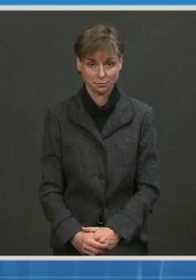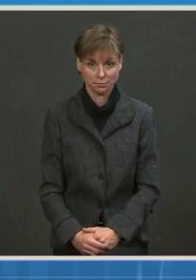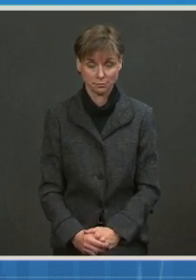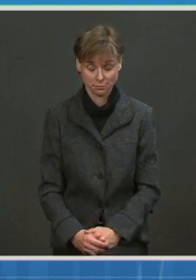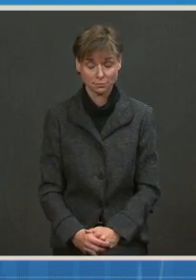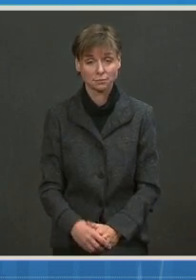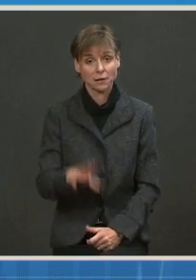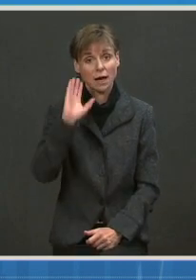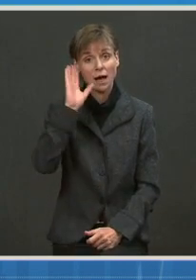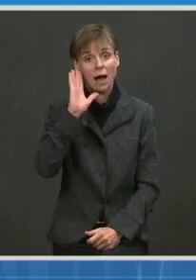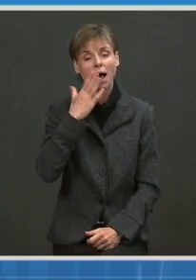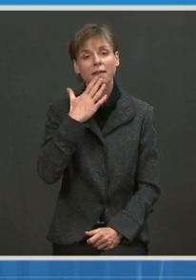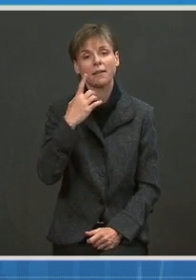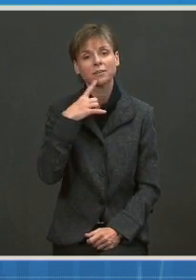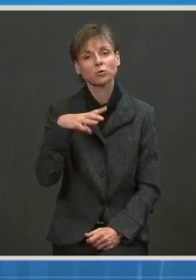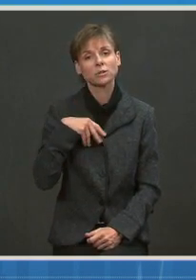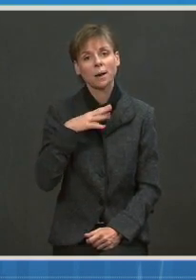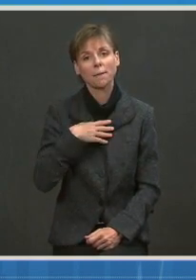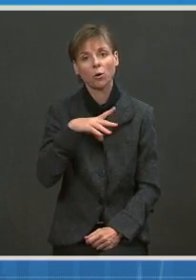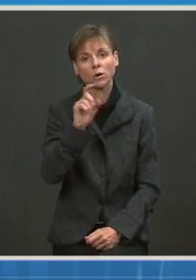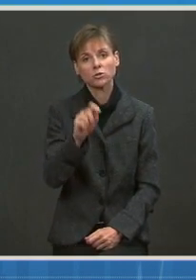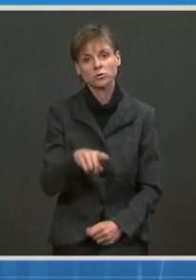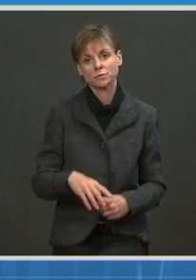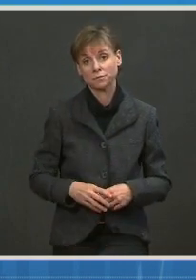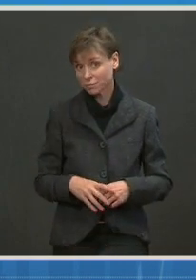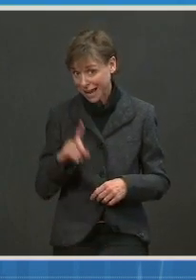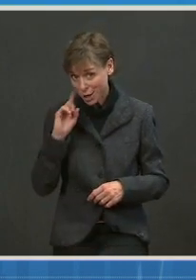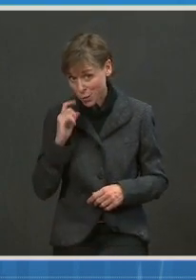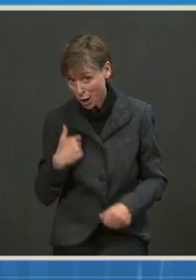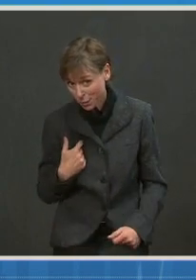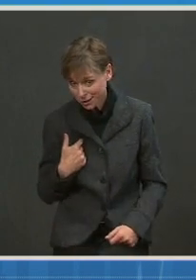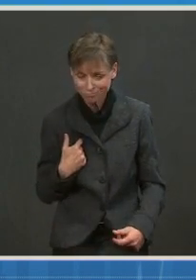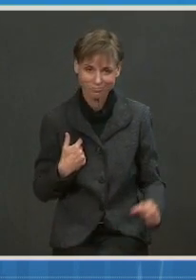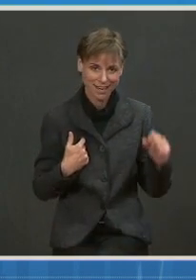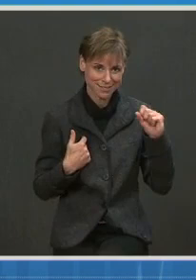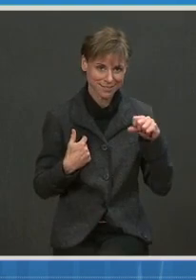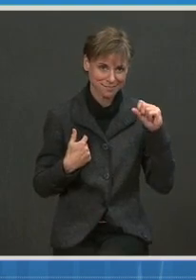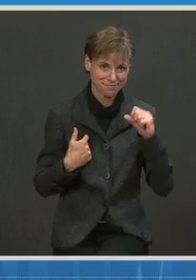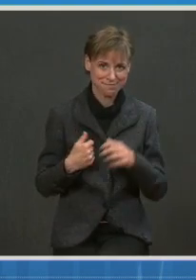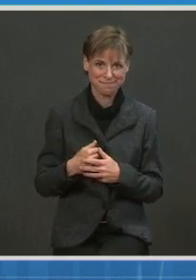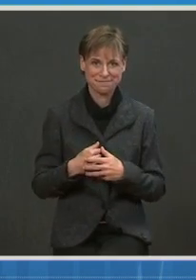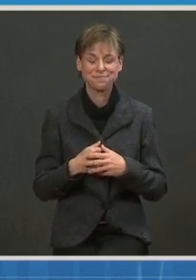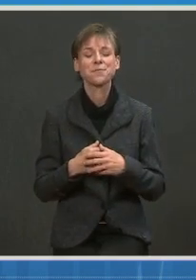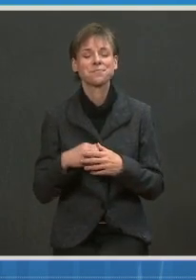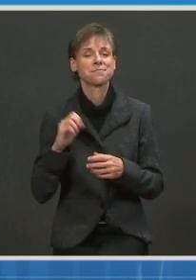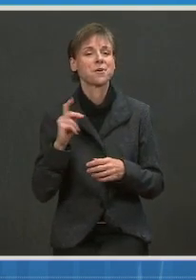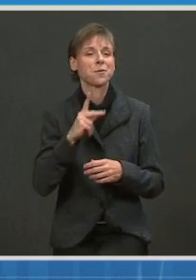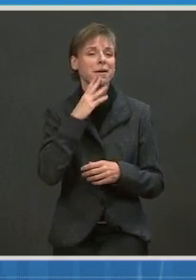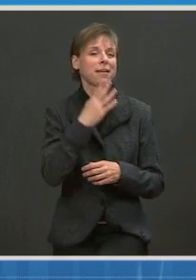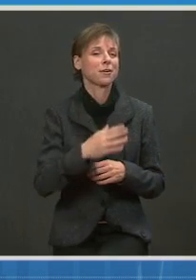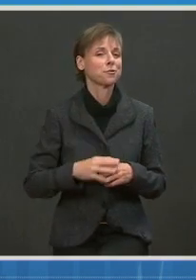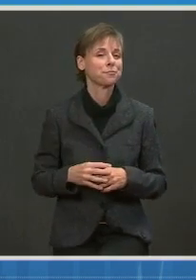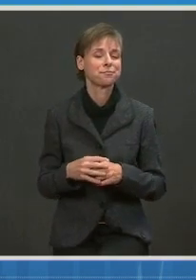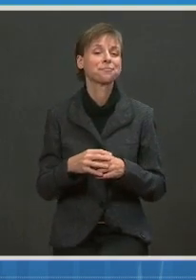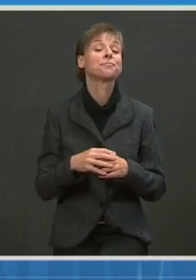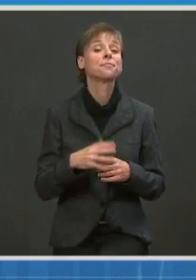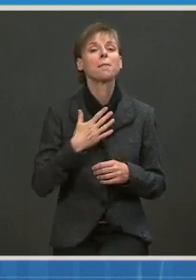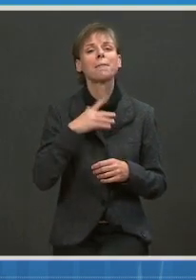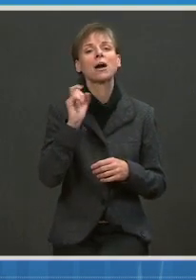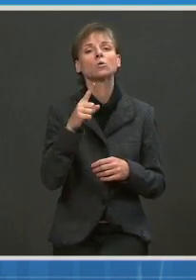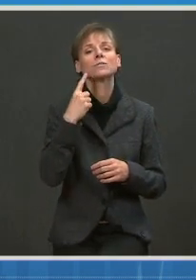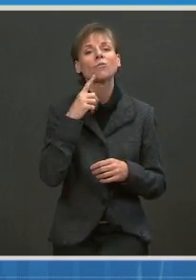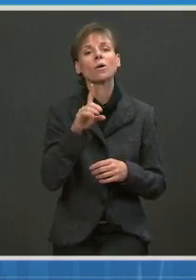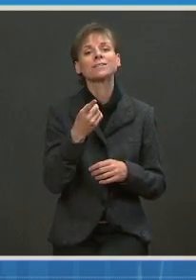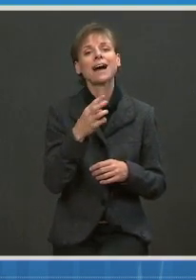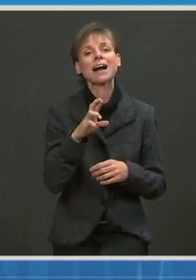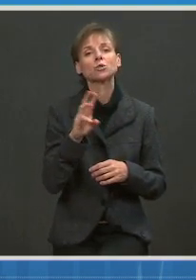Hi, thank you for taking my question. Can you hear me? We can. Okay, thank you. Yeah, my question is for Dr.